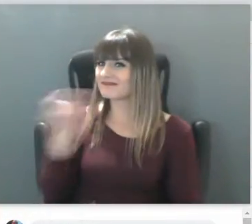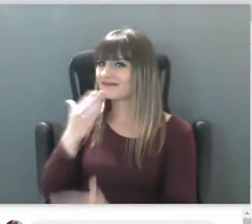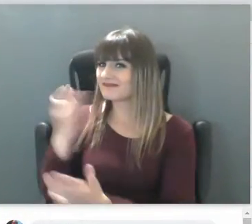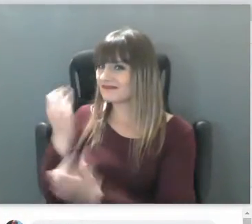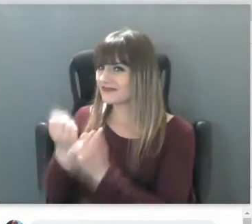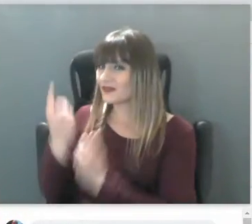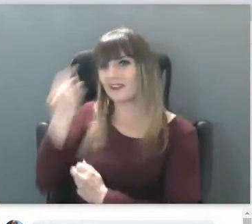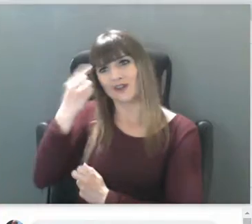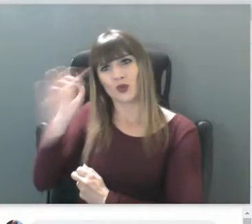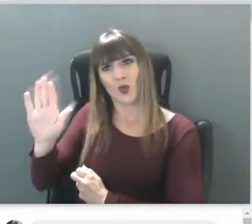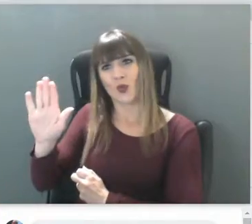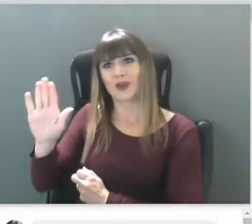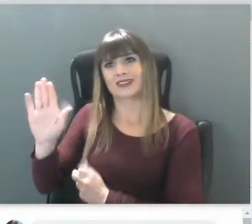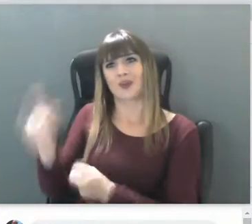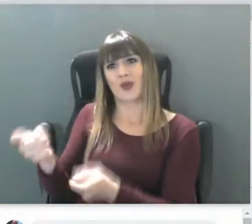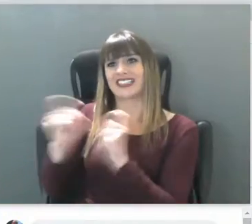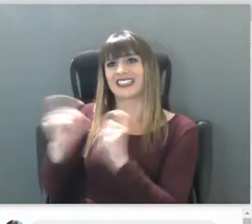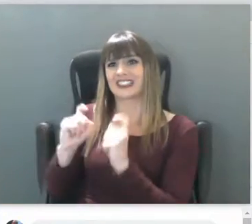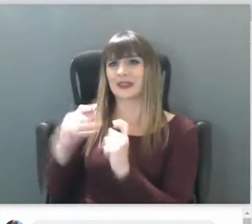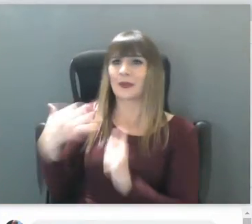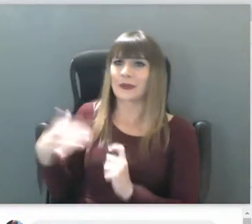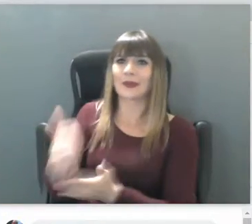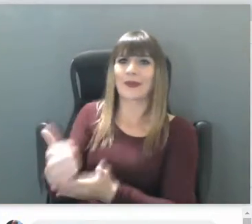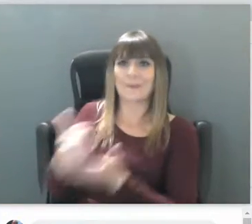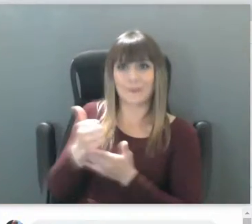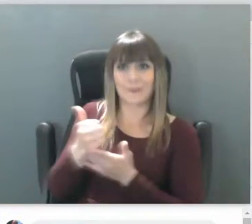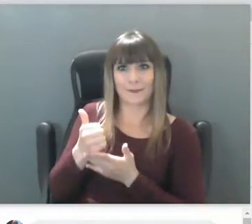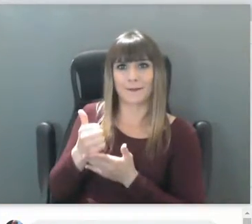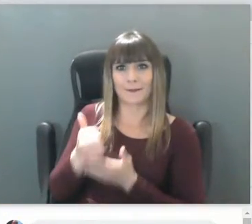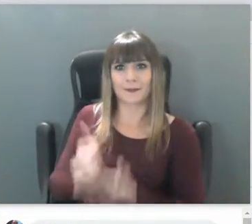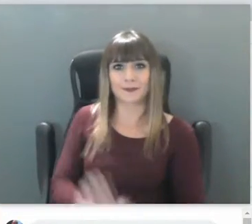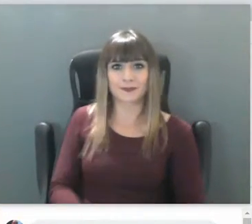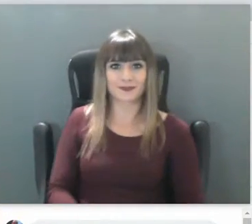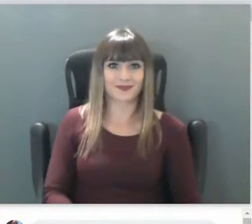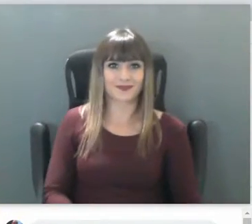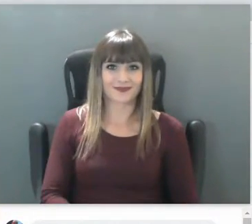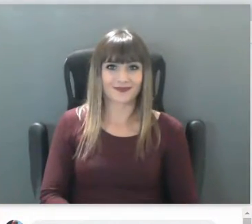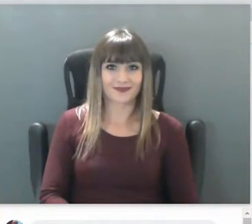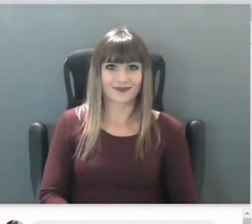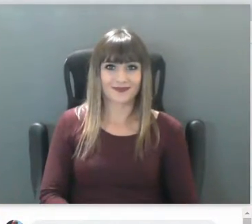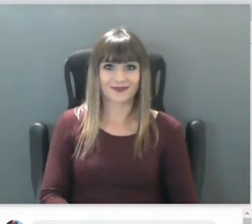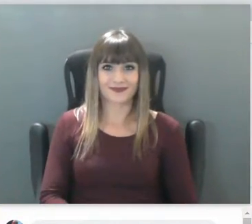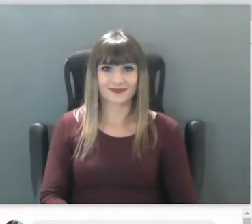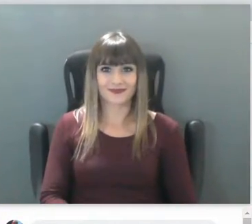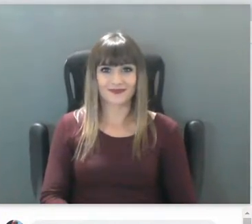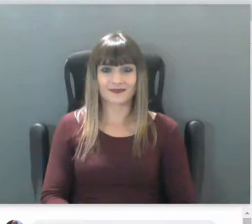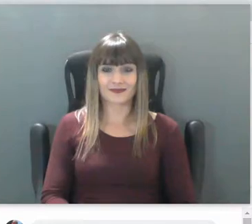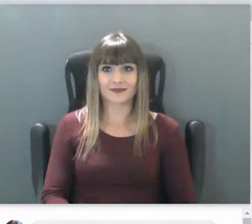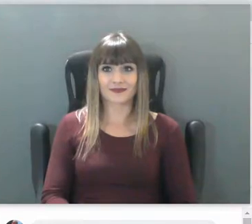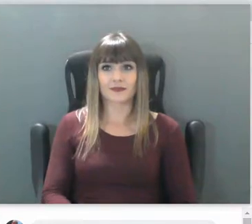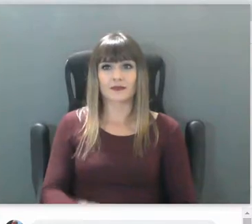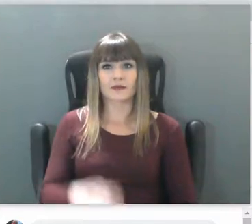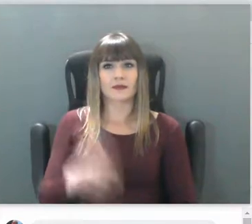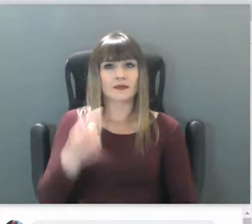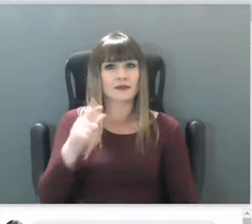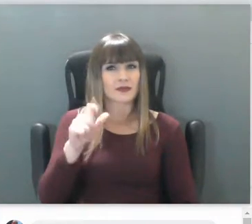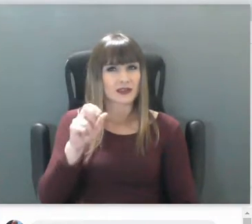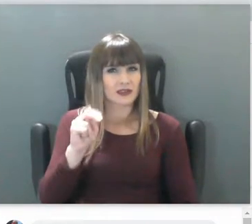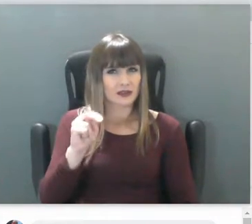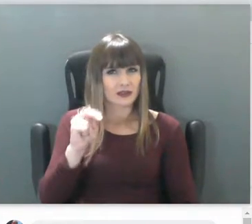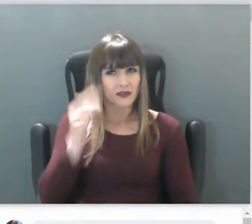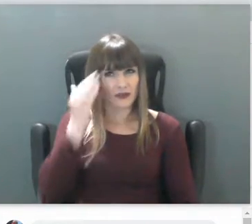helps. job. Okay, let's go this way. Let's try to go around a little bit. Good And job. Gwen, I know you mentioned it earlier,